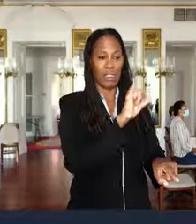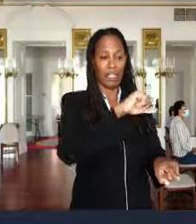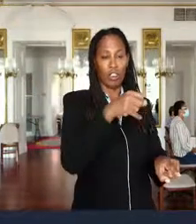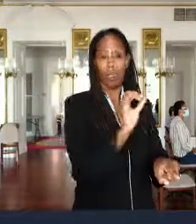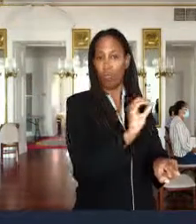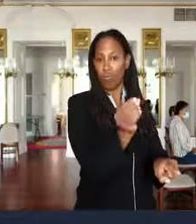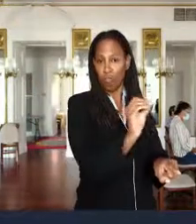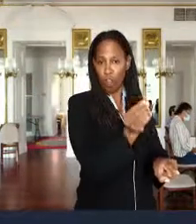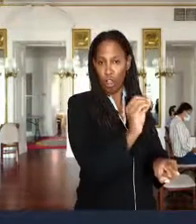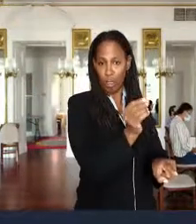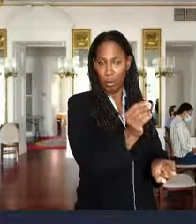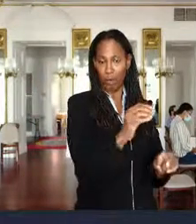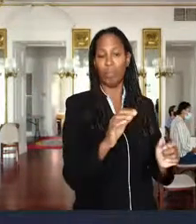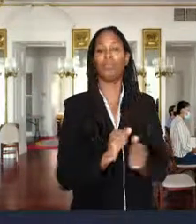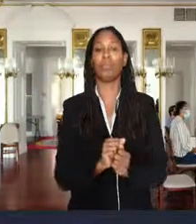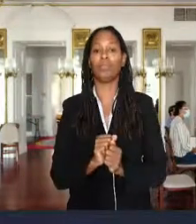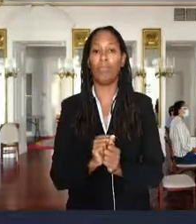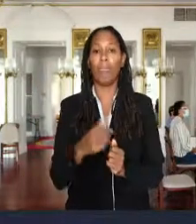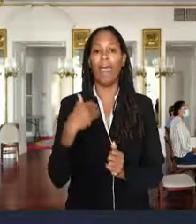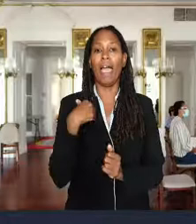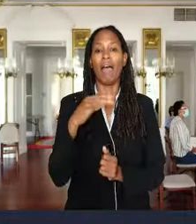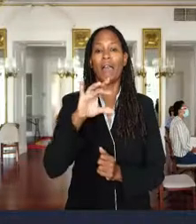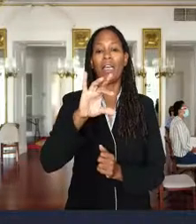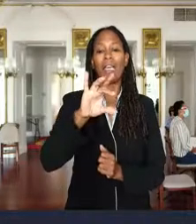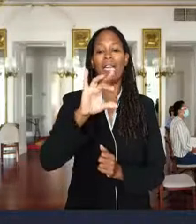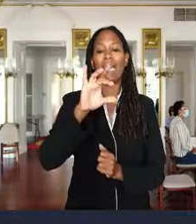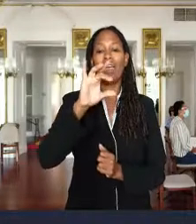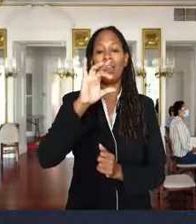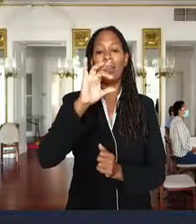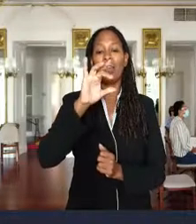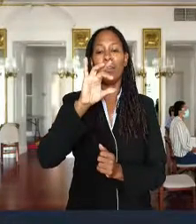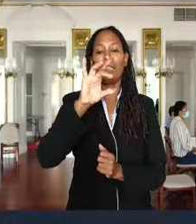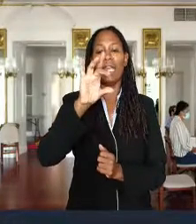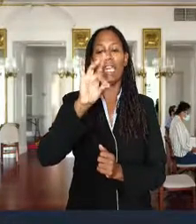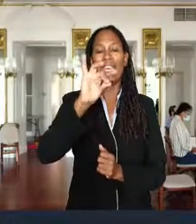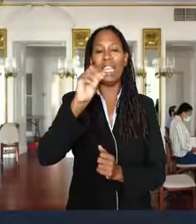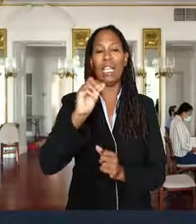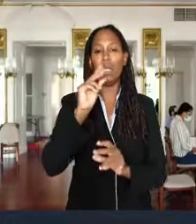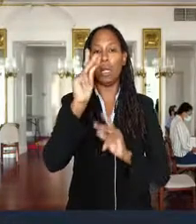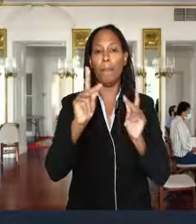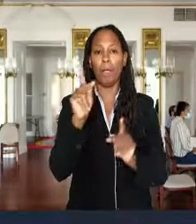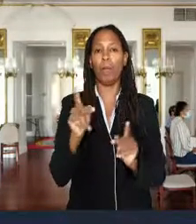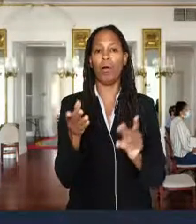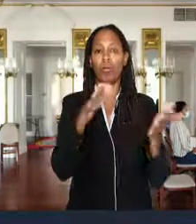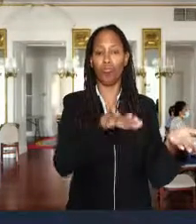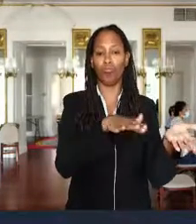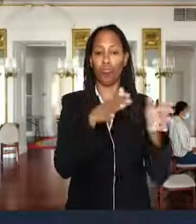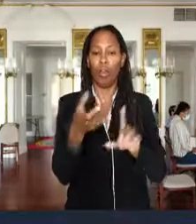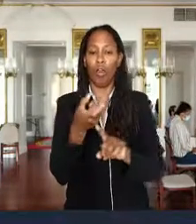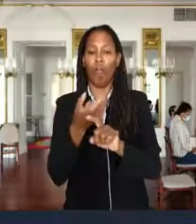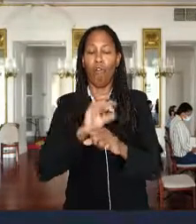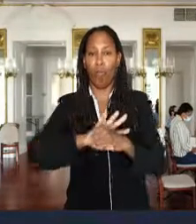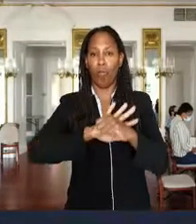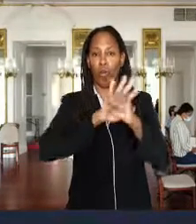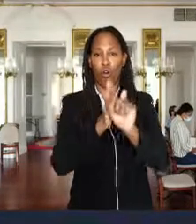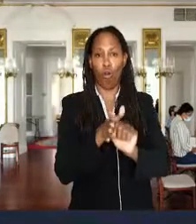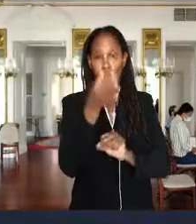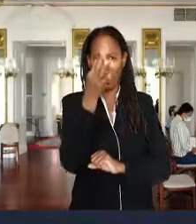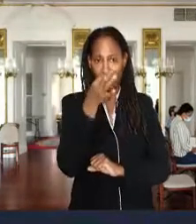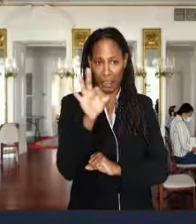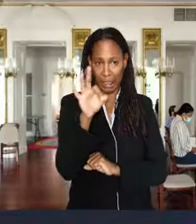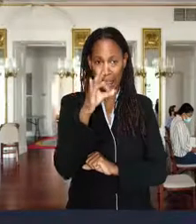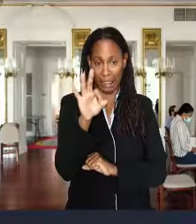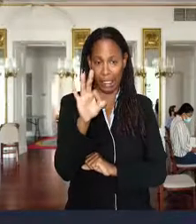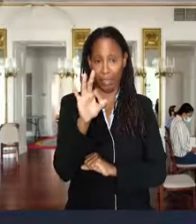3,768 cases have recovered, with 80 fatalities related to COVID-19. Our current 7-day positivity rate